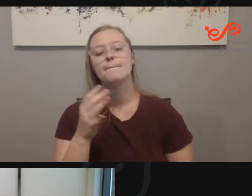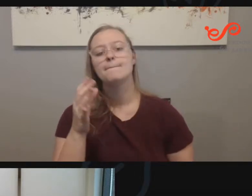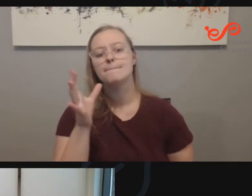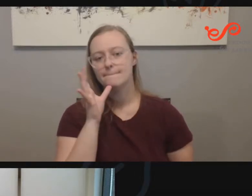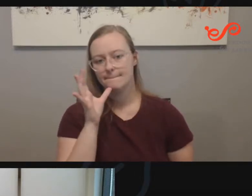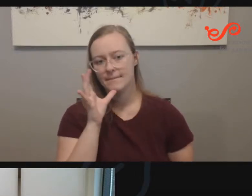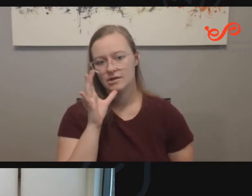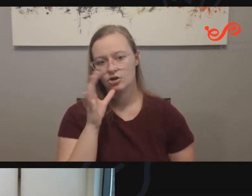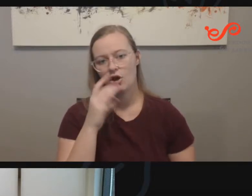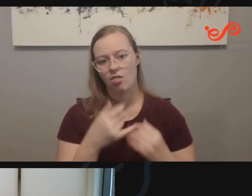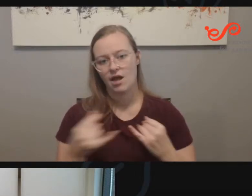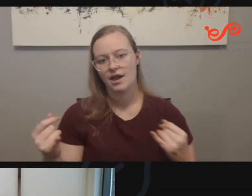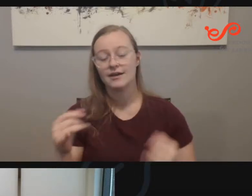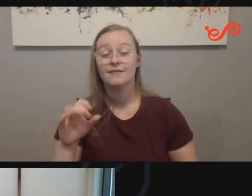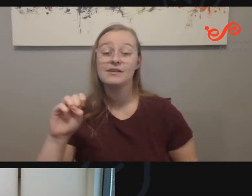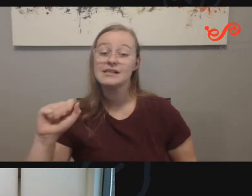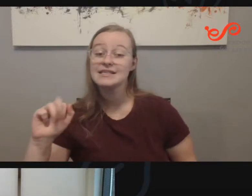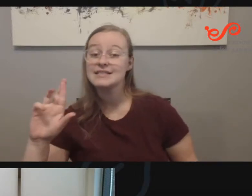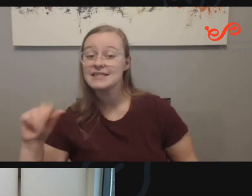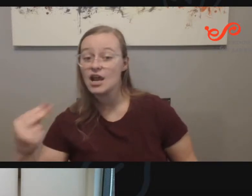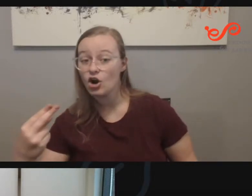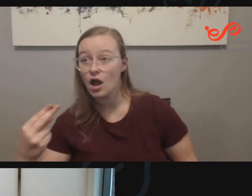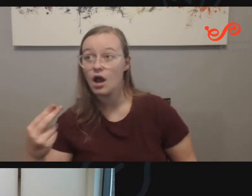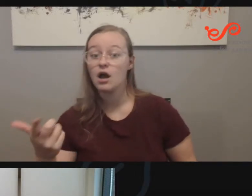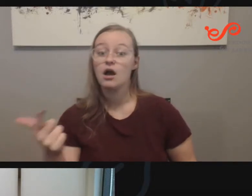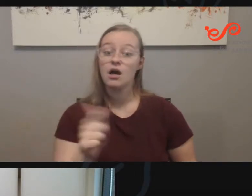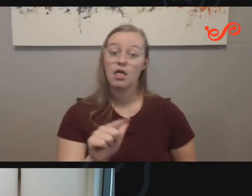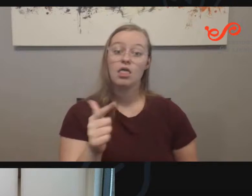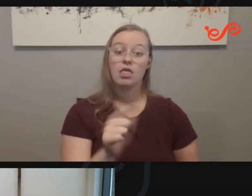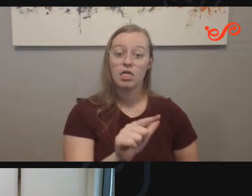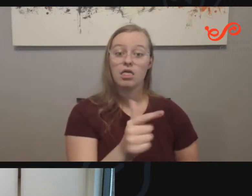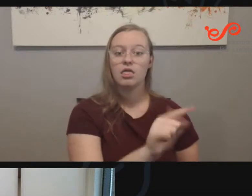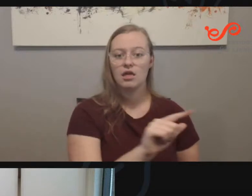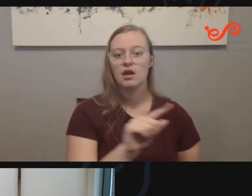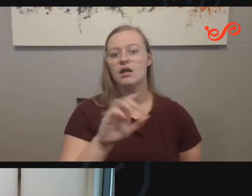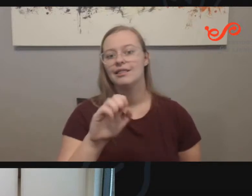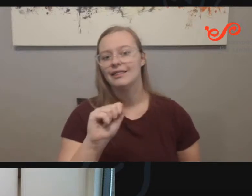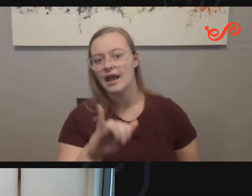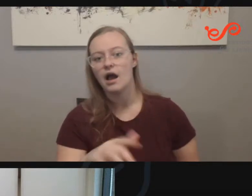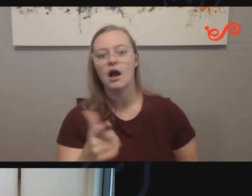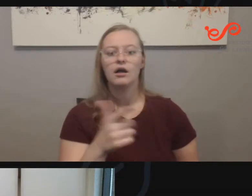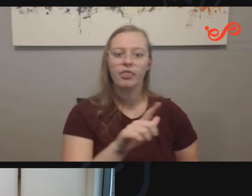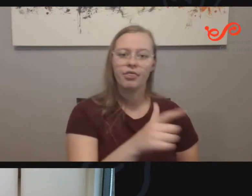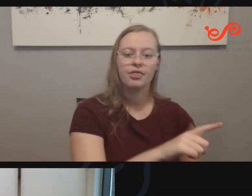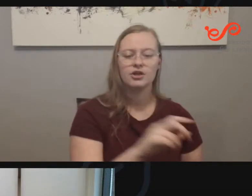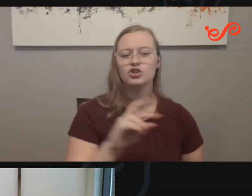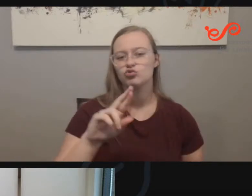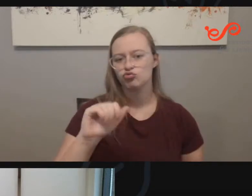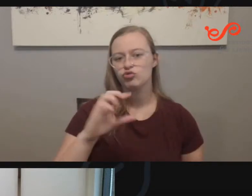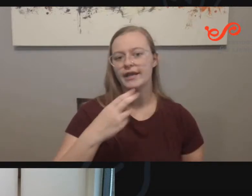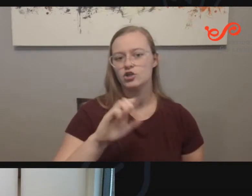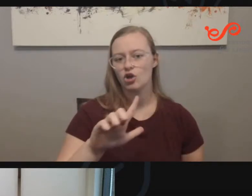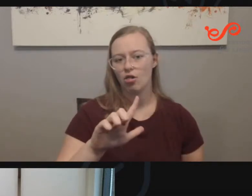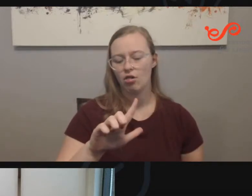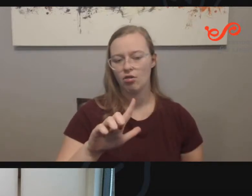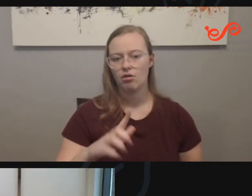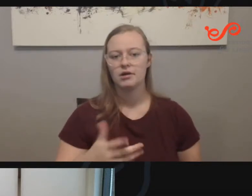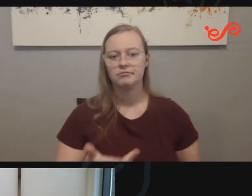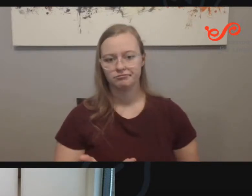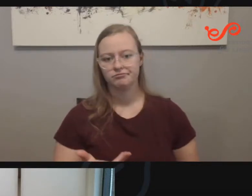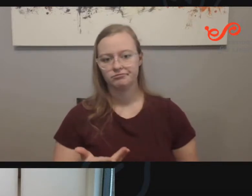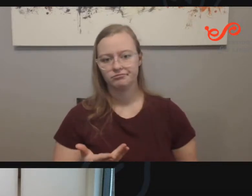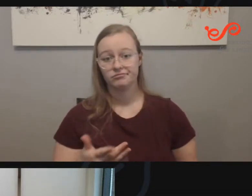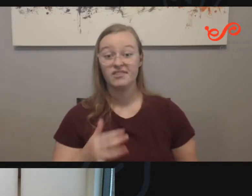of Sarah down through Leah to Rachel. Those